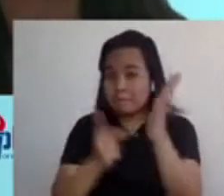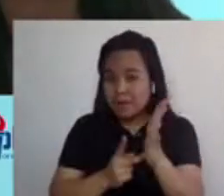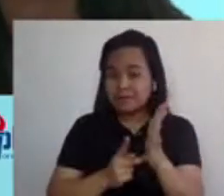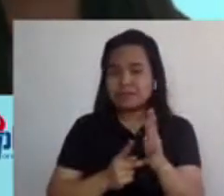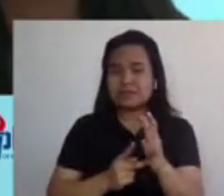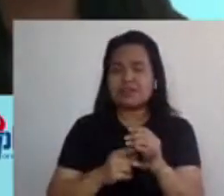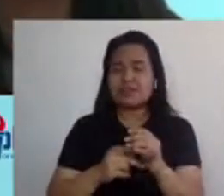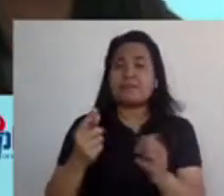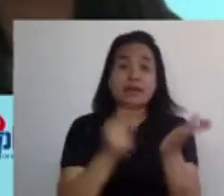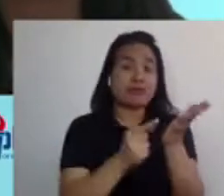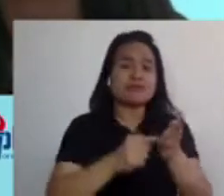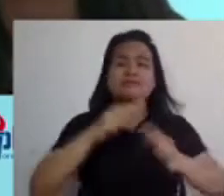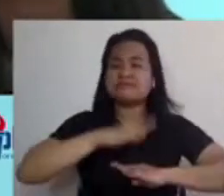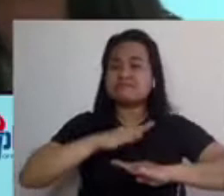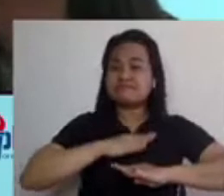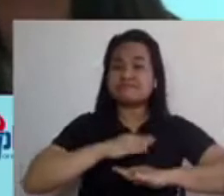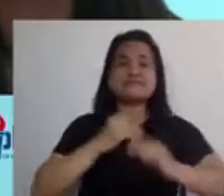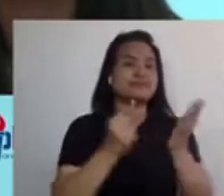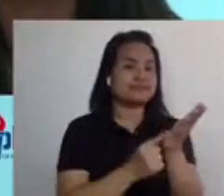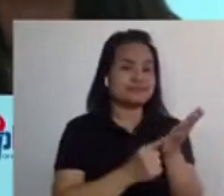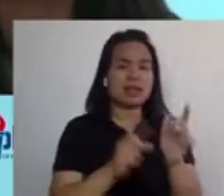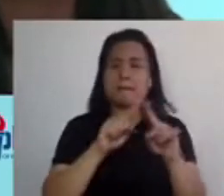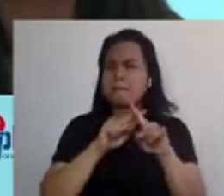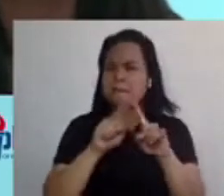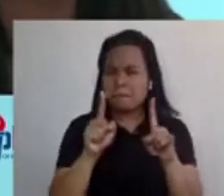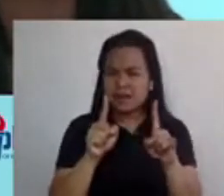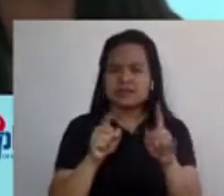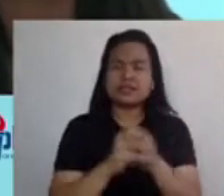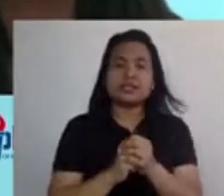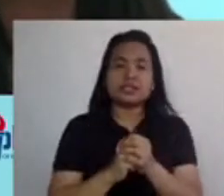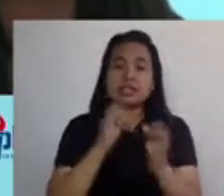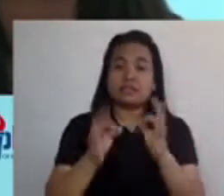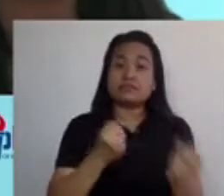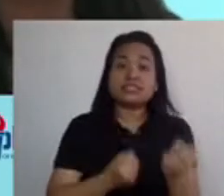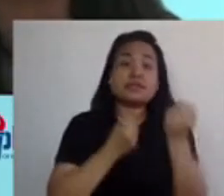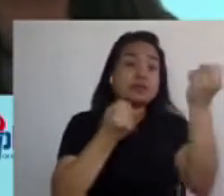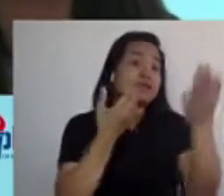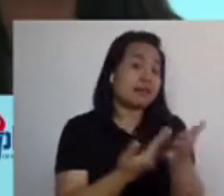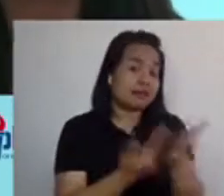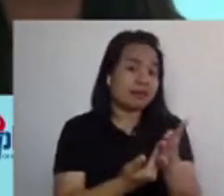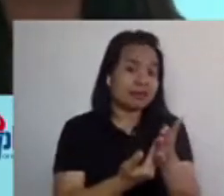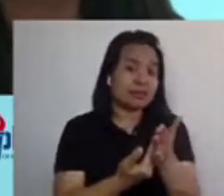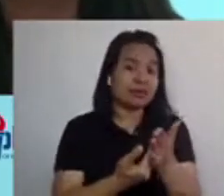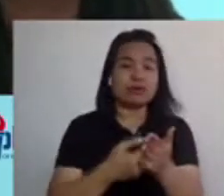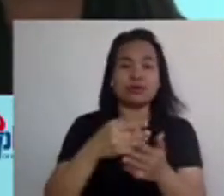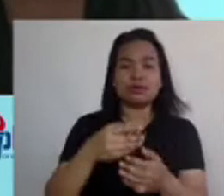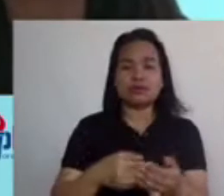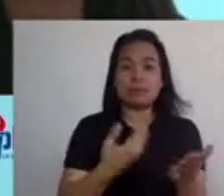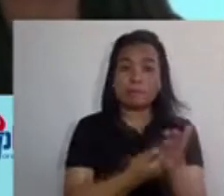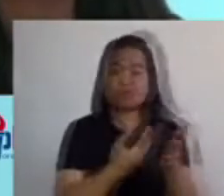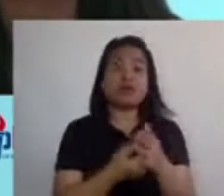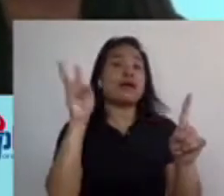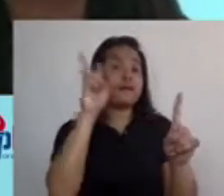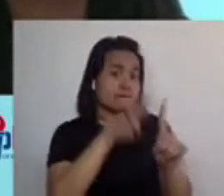then lastly, if you are able to submit MOV number 4, proof of implementation of school policies, then